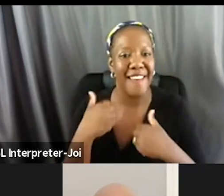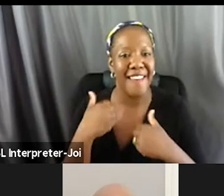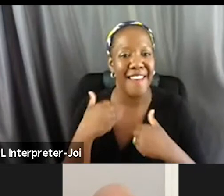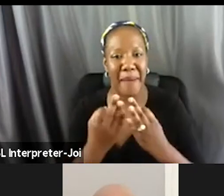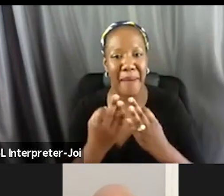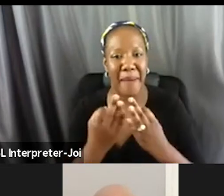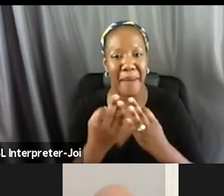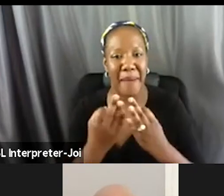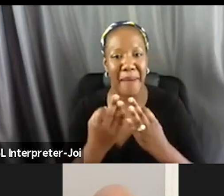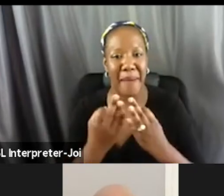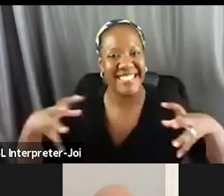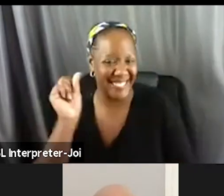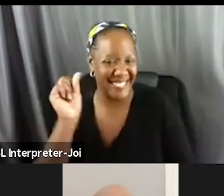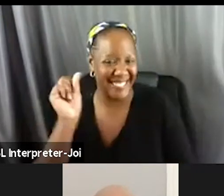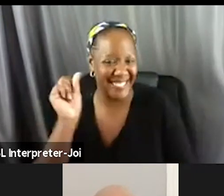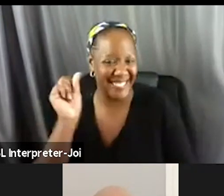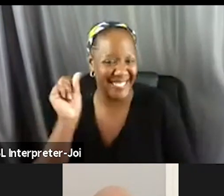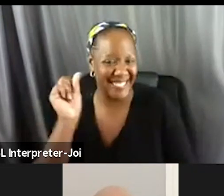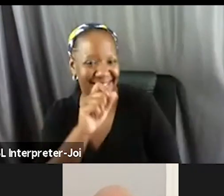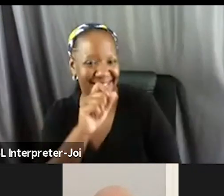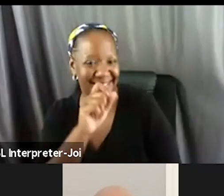Yeah. Yes.